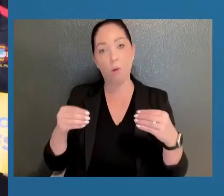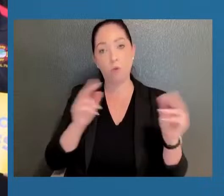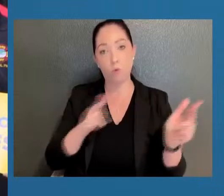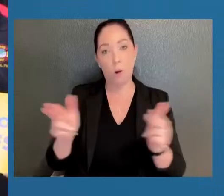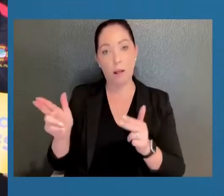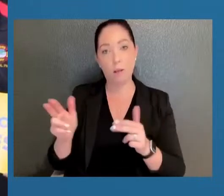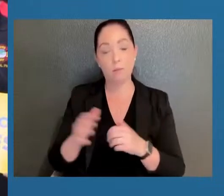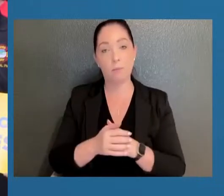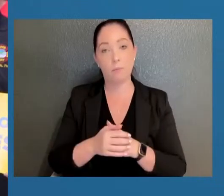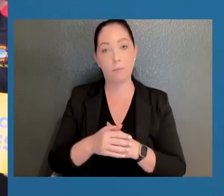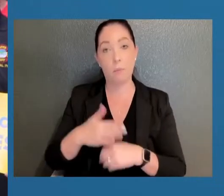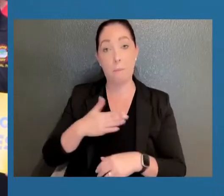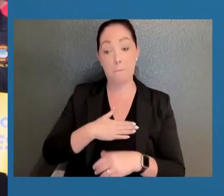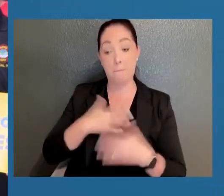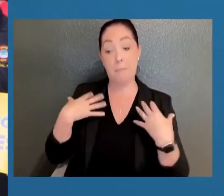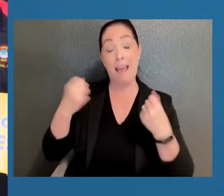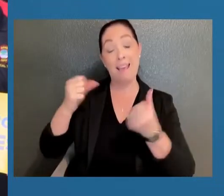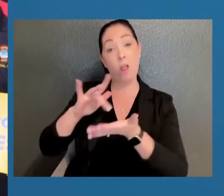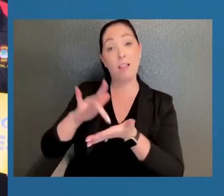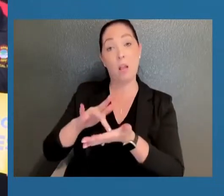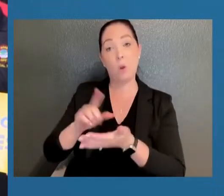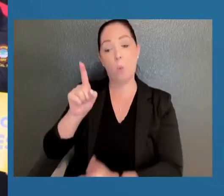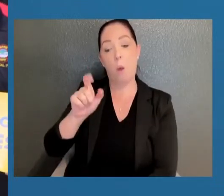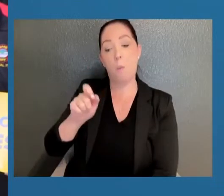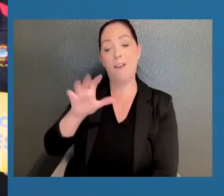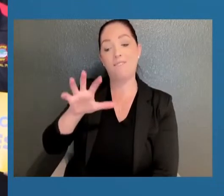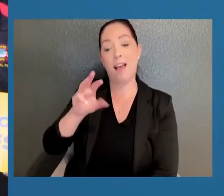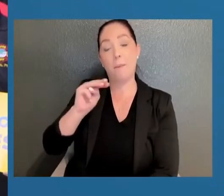1.5 miles from there.